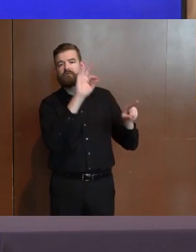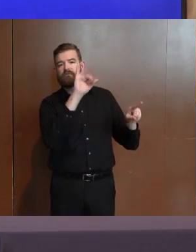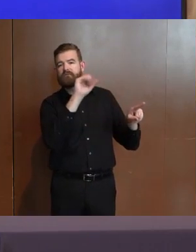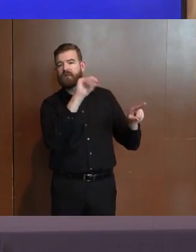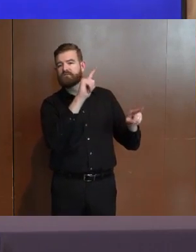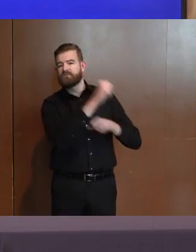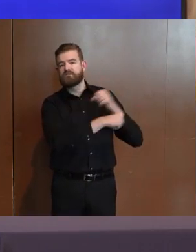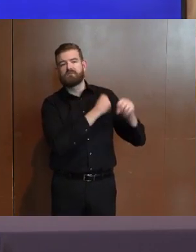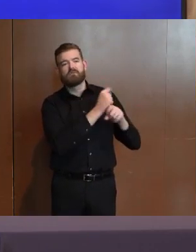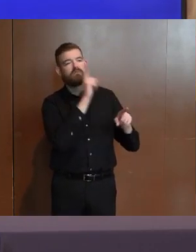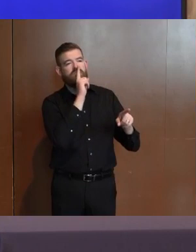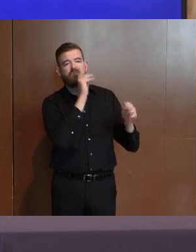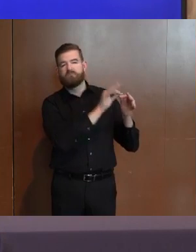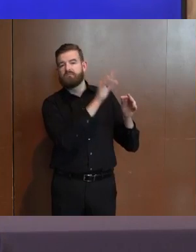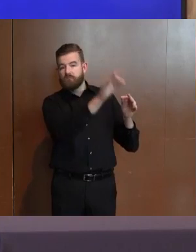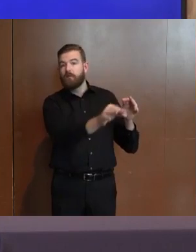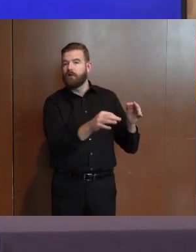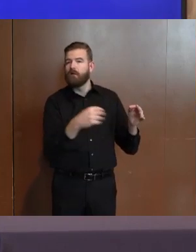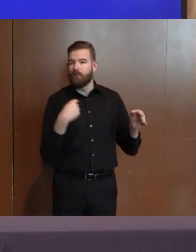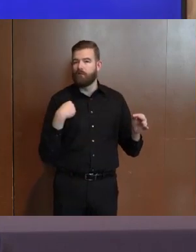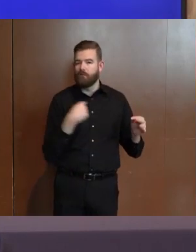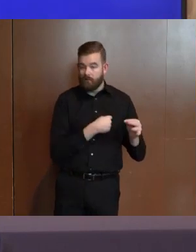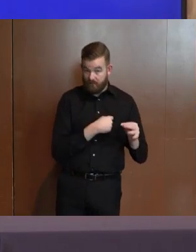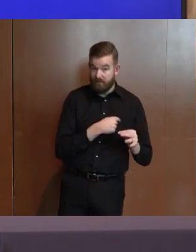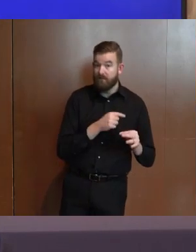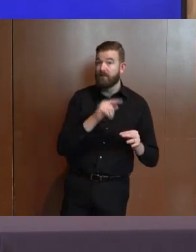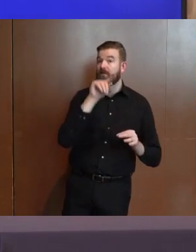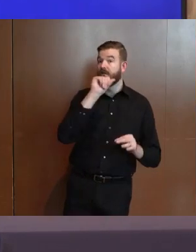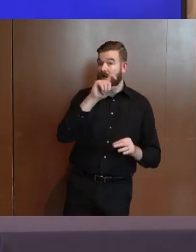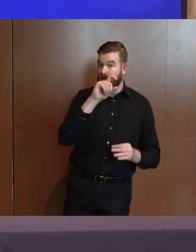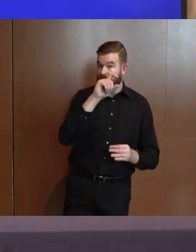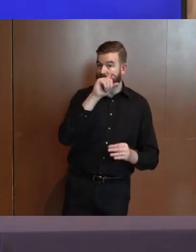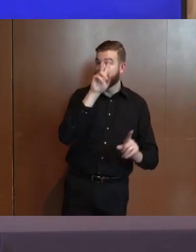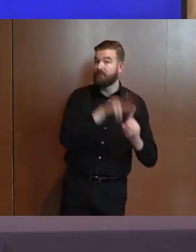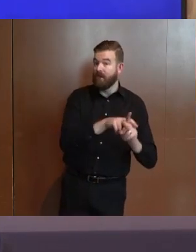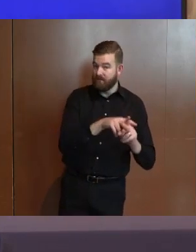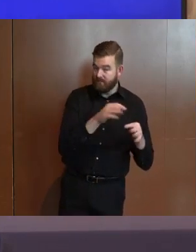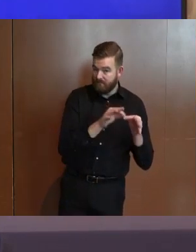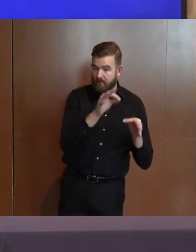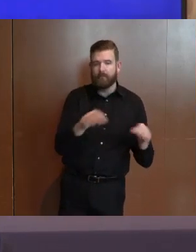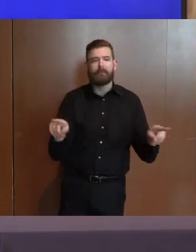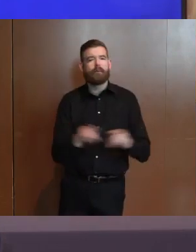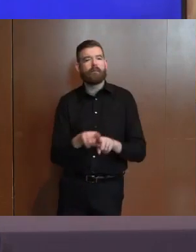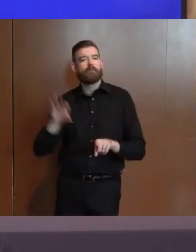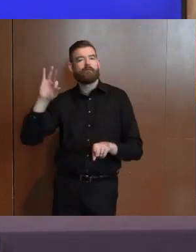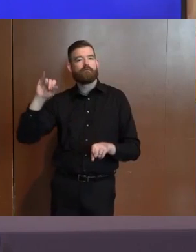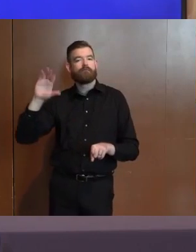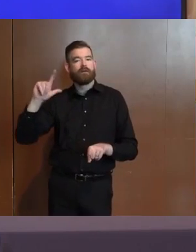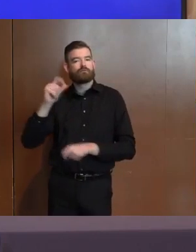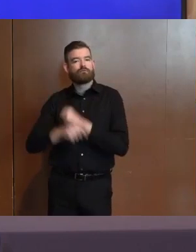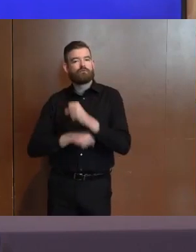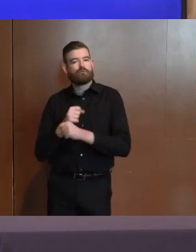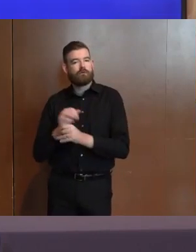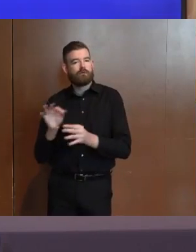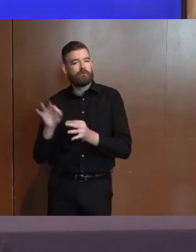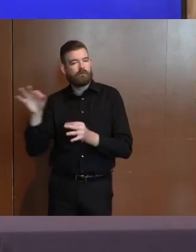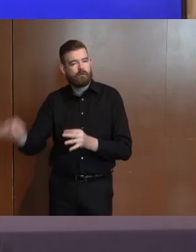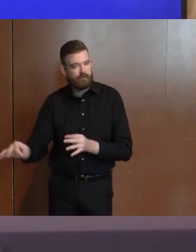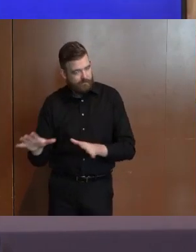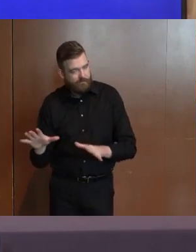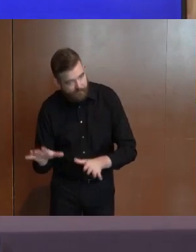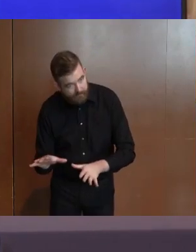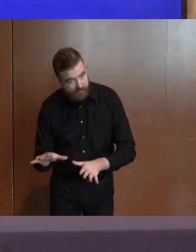and at the same time, it was overwhelmingly compelling to allow folks to do that. Once you do that, you've got to look at a different time frame. But too early to tell, and I think